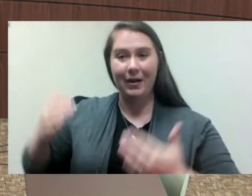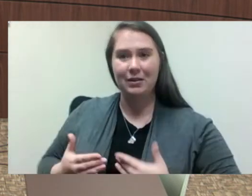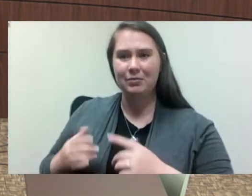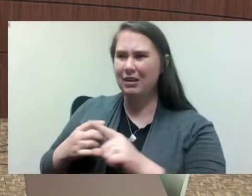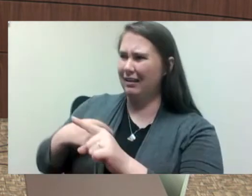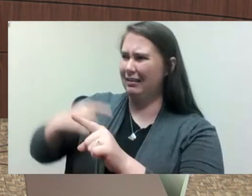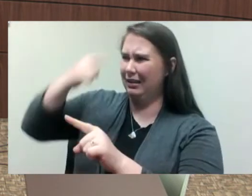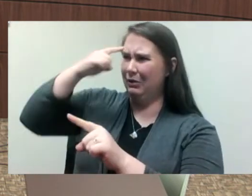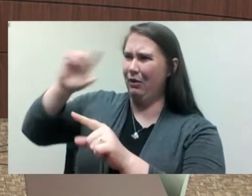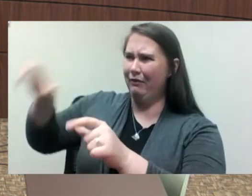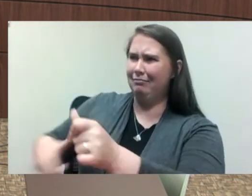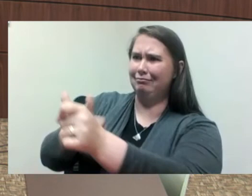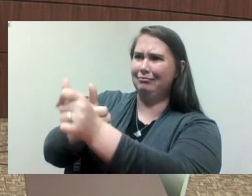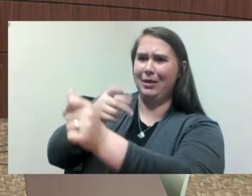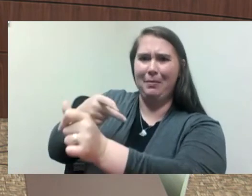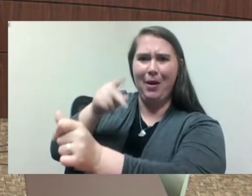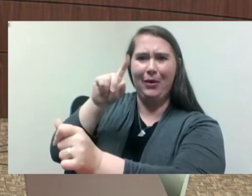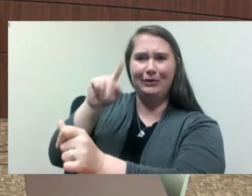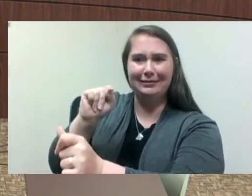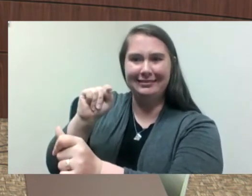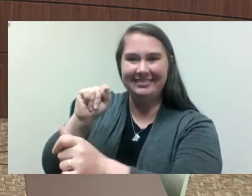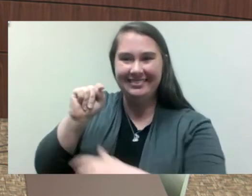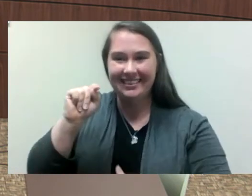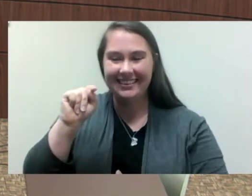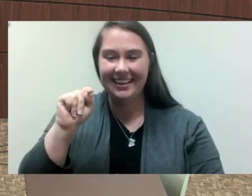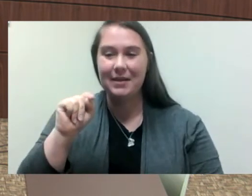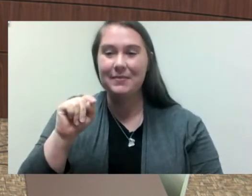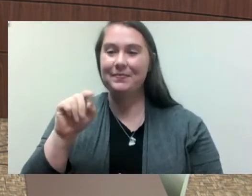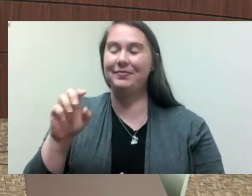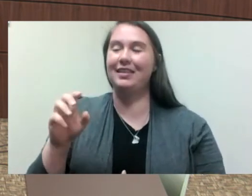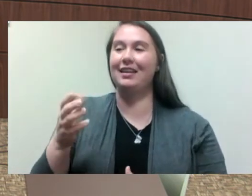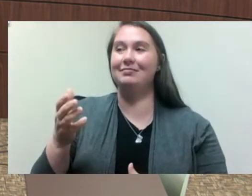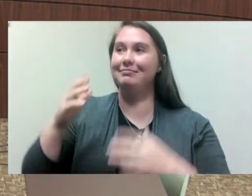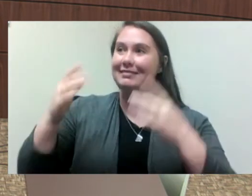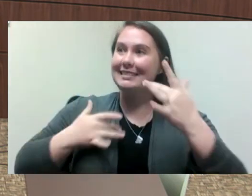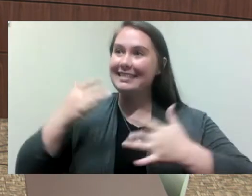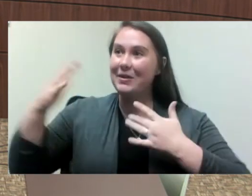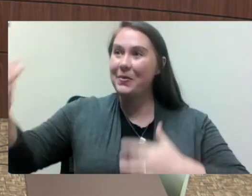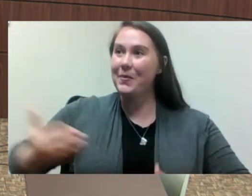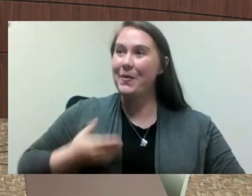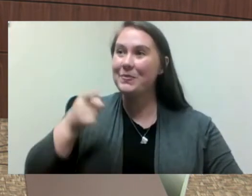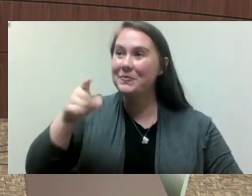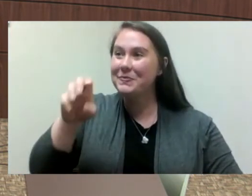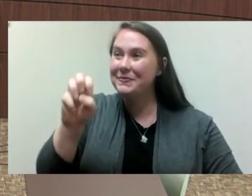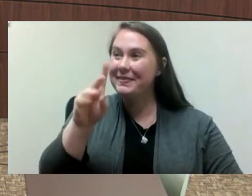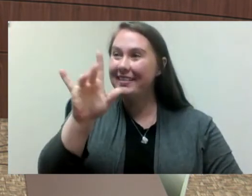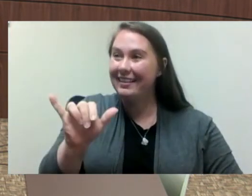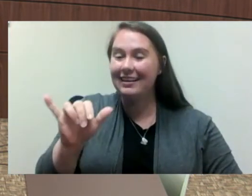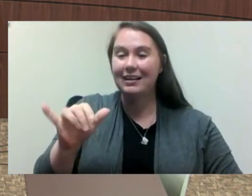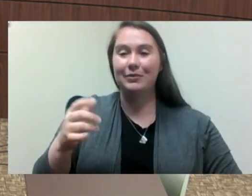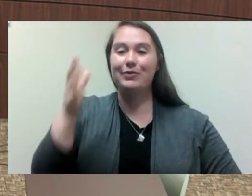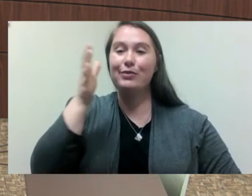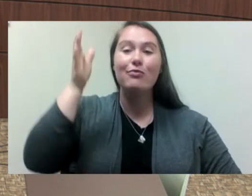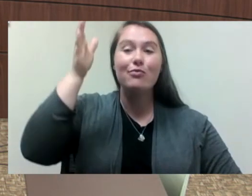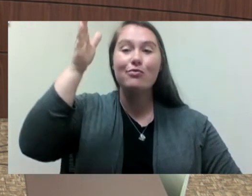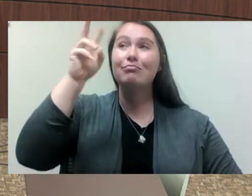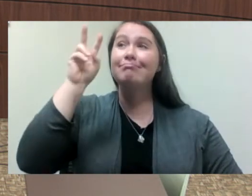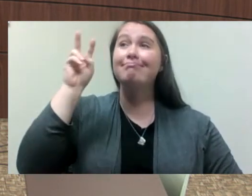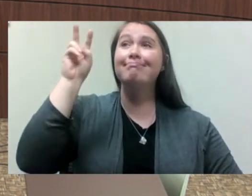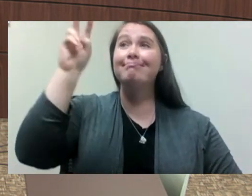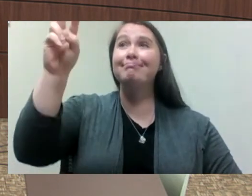over there behind the post, Emily, and look forward to building